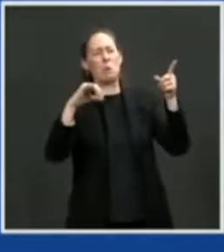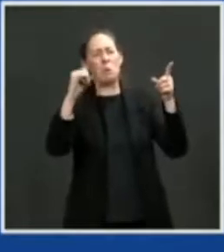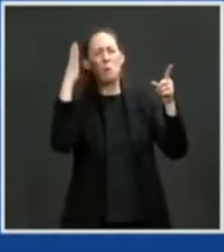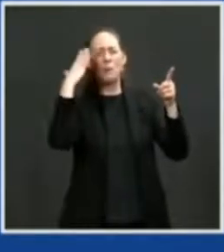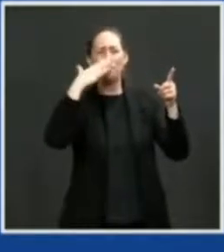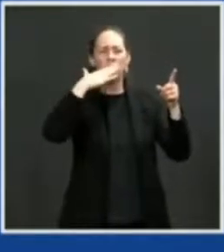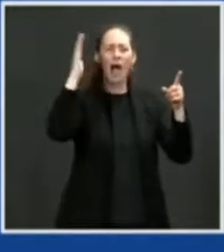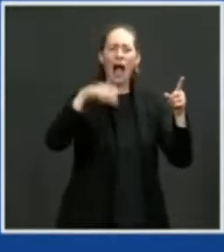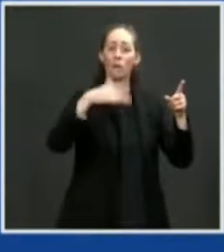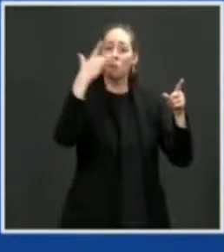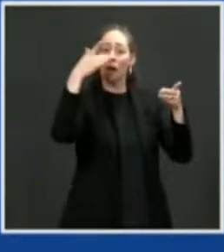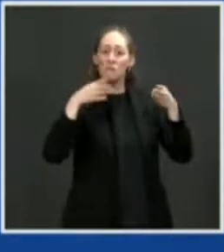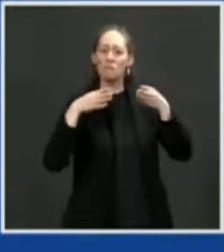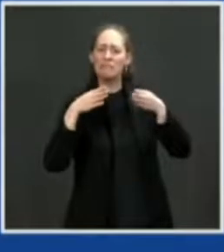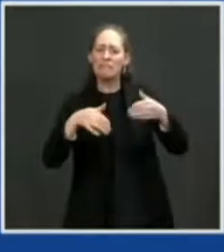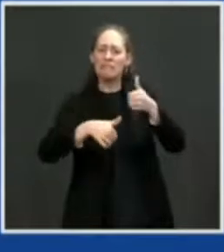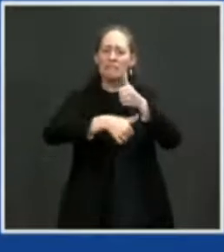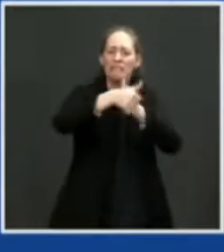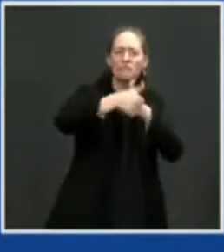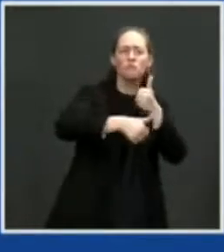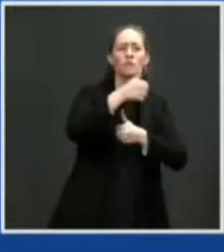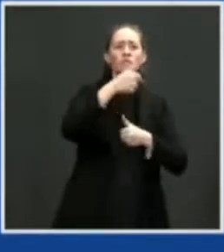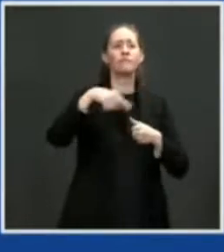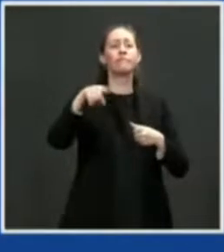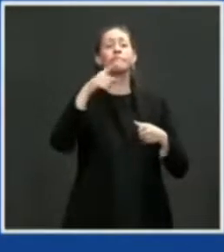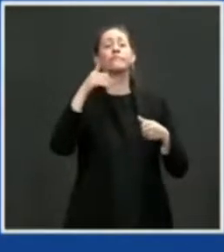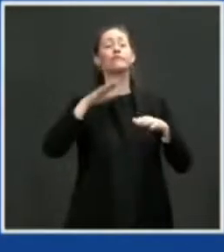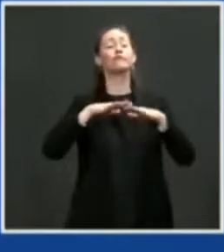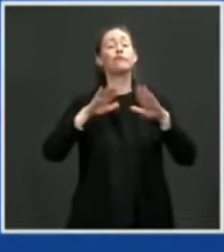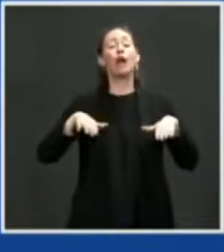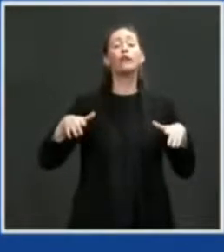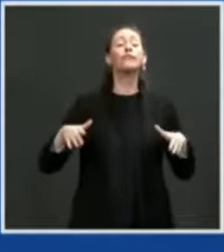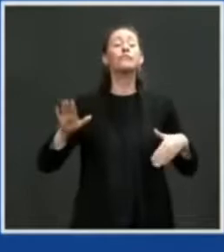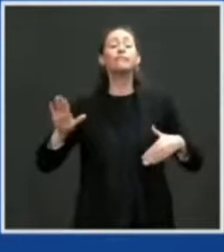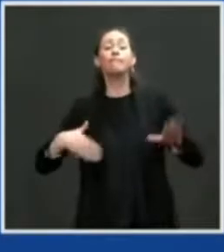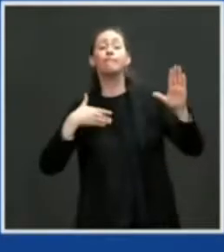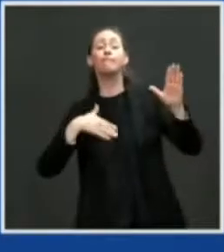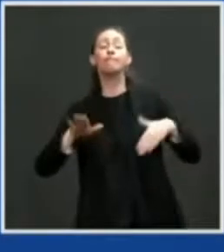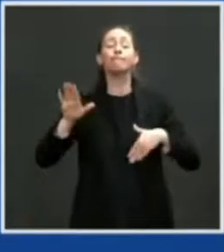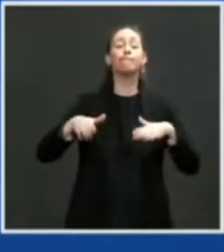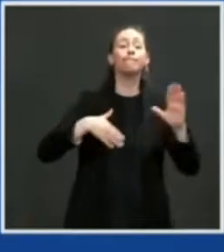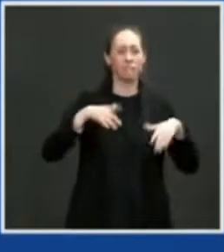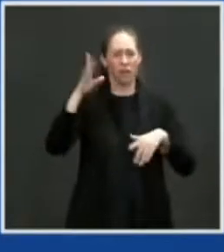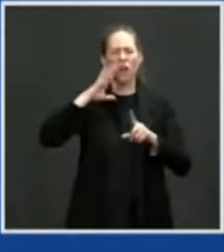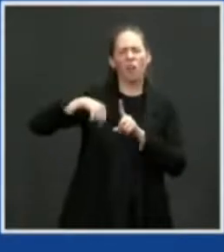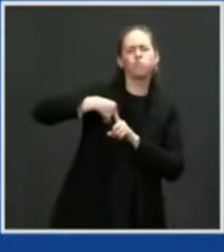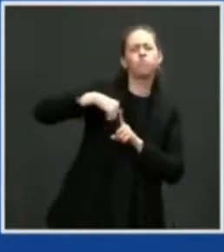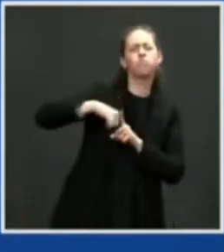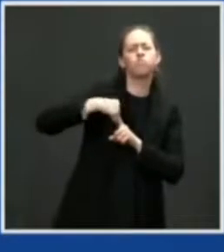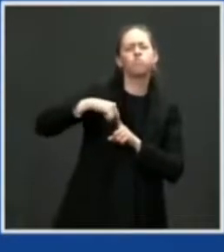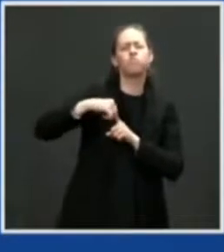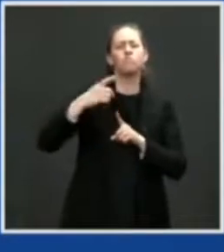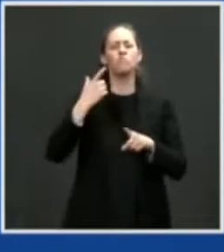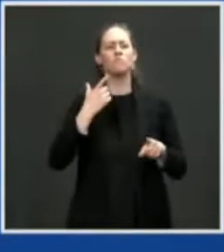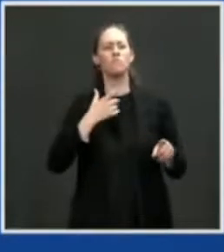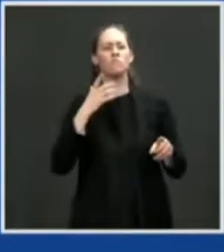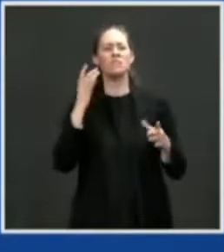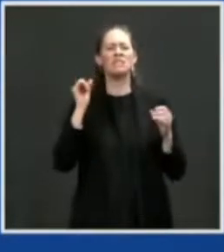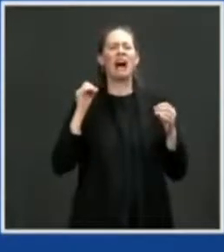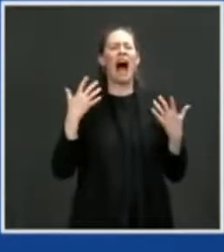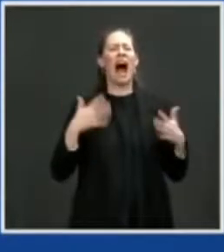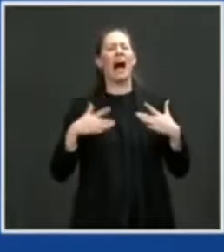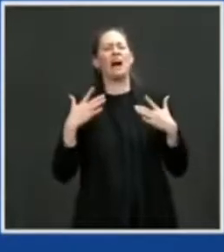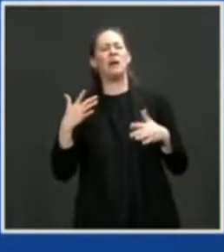their kids were getting beat up or shot or gang violence. It was Well, like Los what I was Angeles able or to do is not give Chicago. money to Well, not the